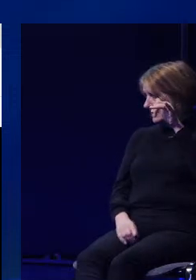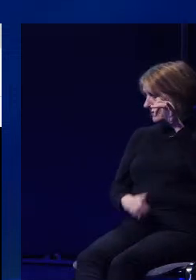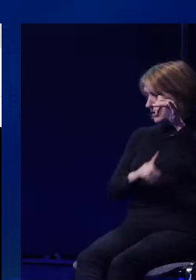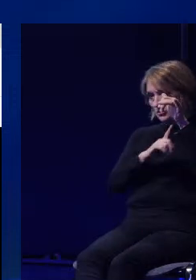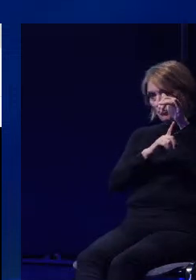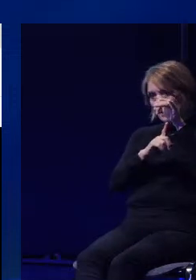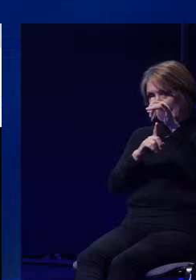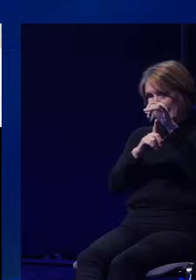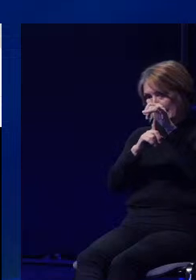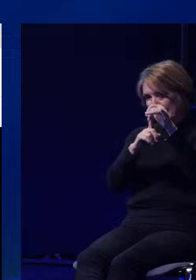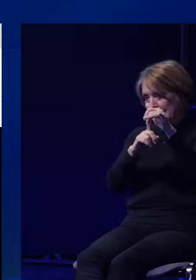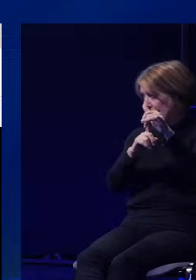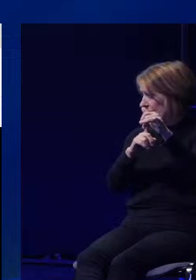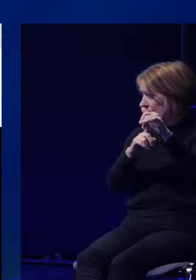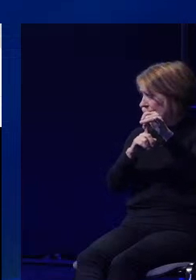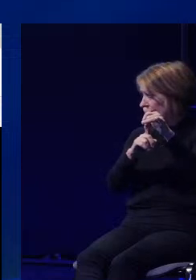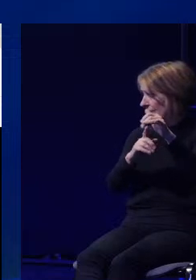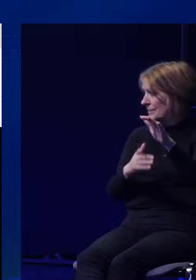I'm going to hit